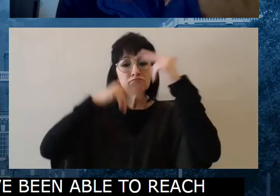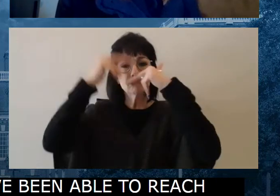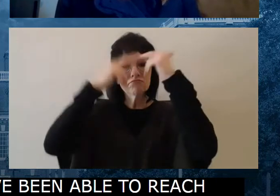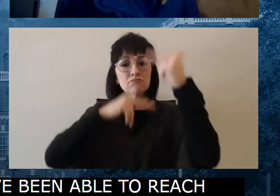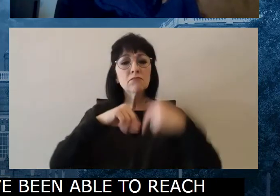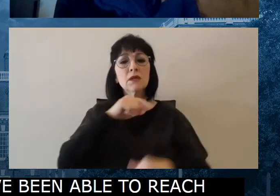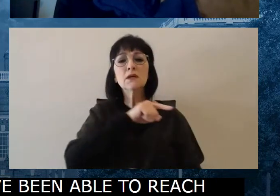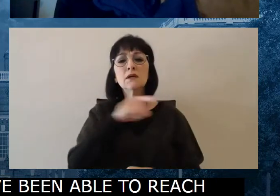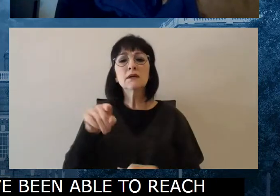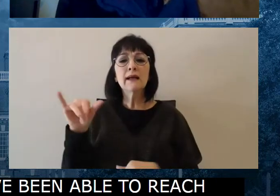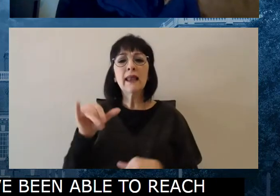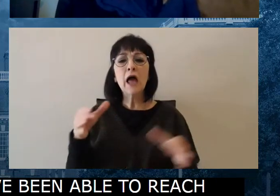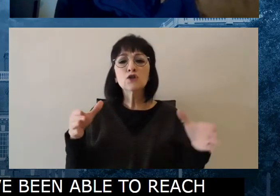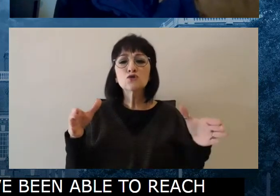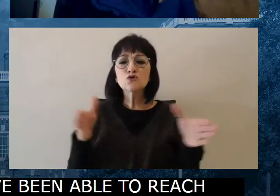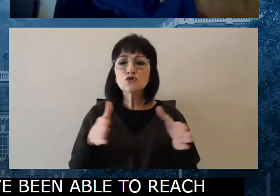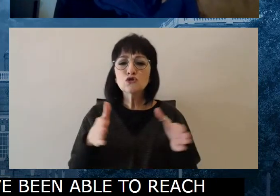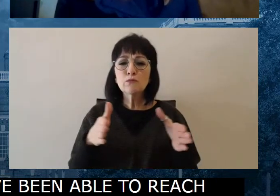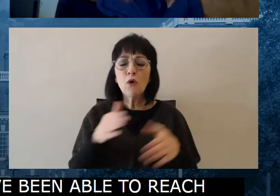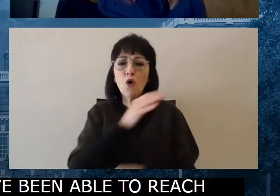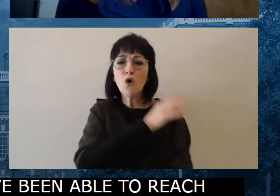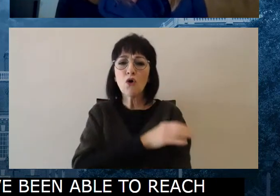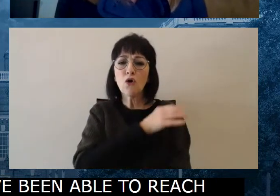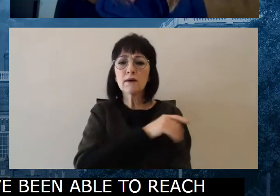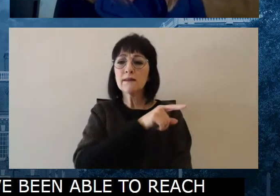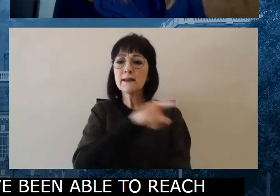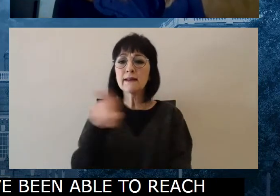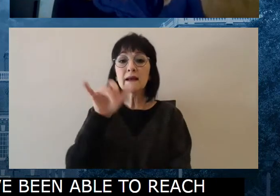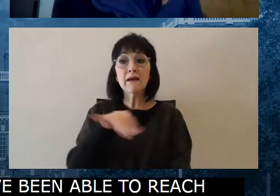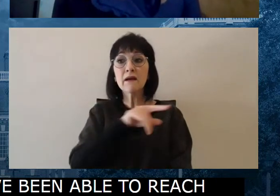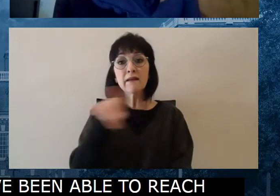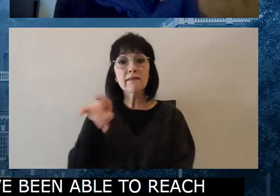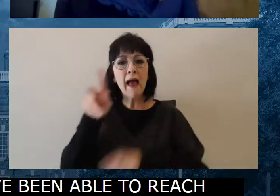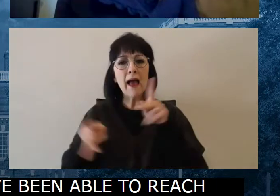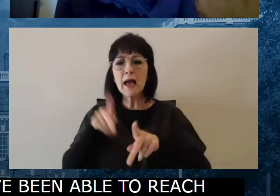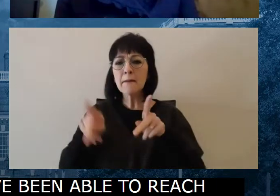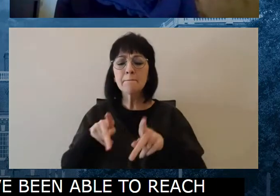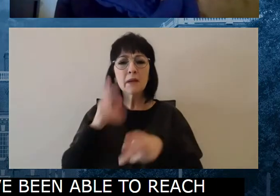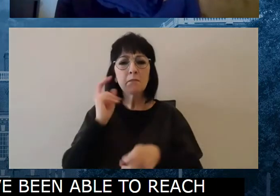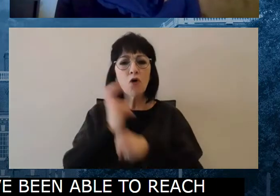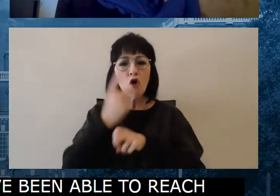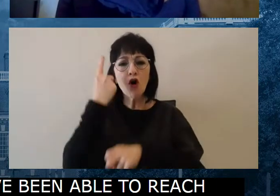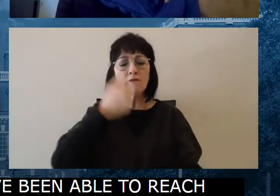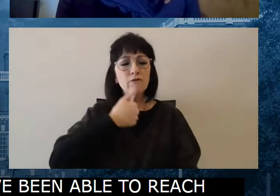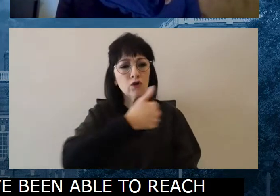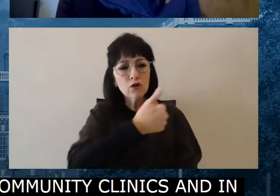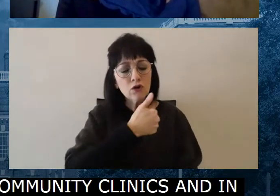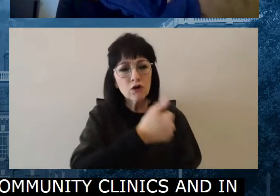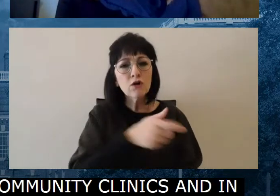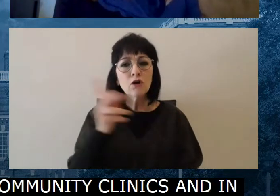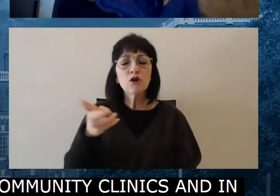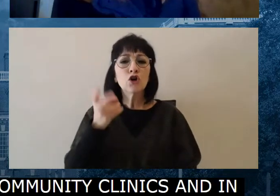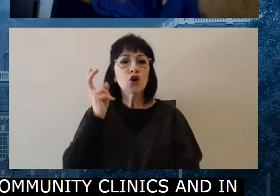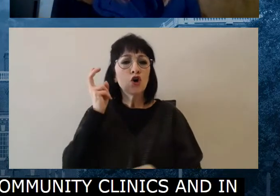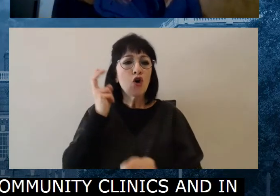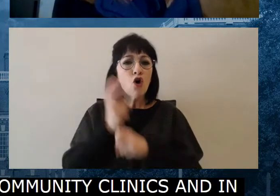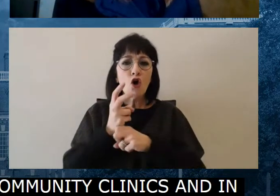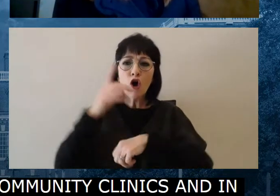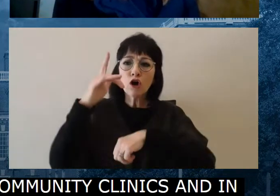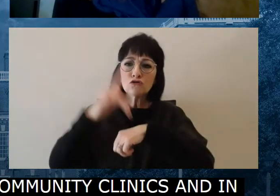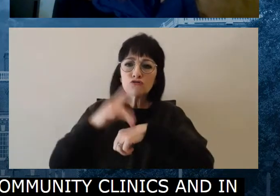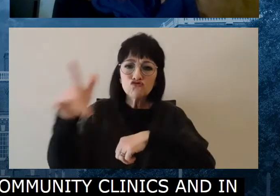targeted efforts in harder to serve communities. And on the next slide, I just want to show you just what we're